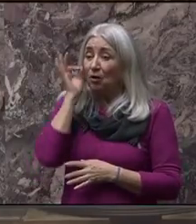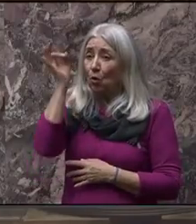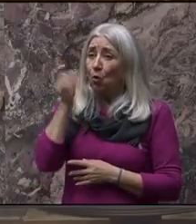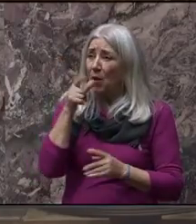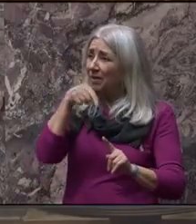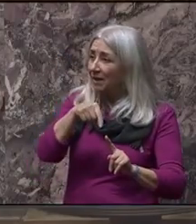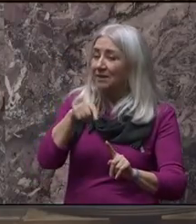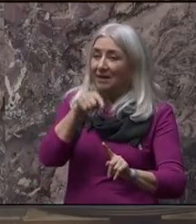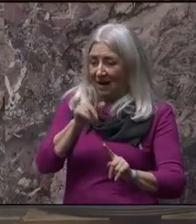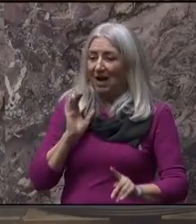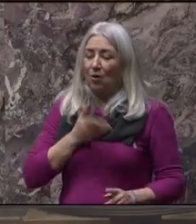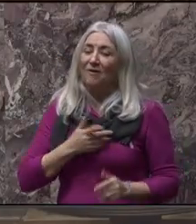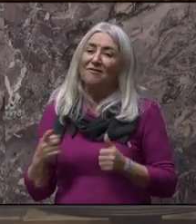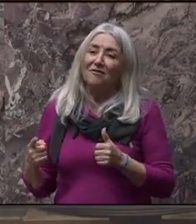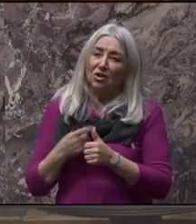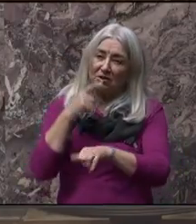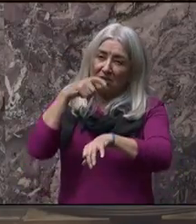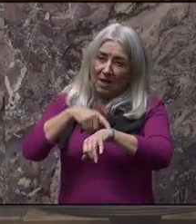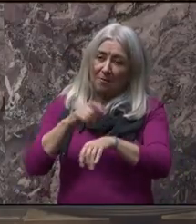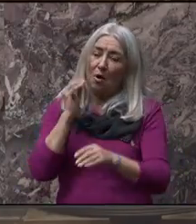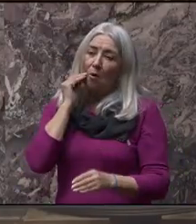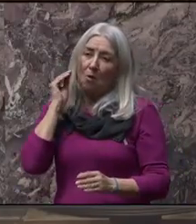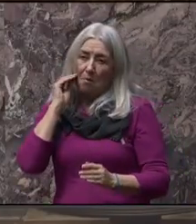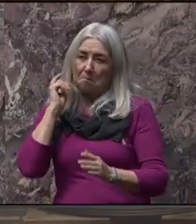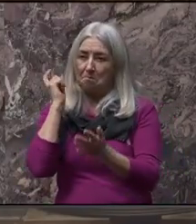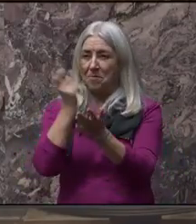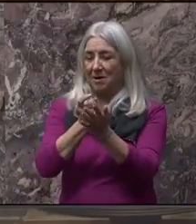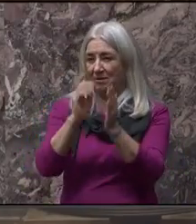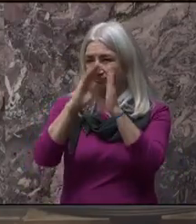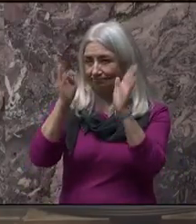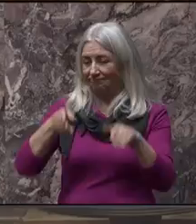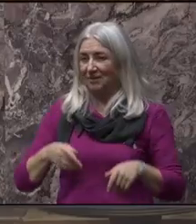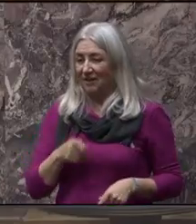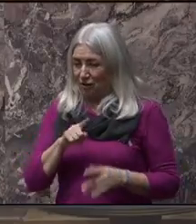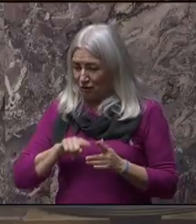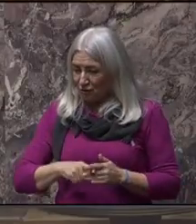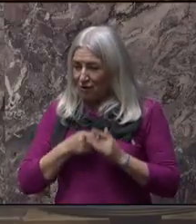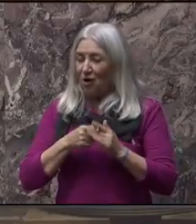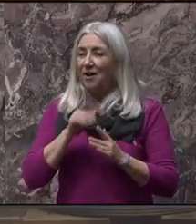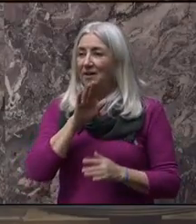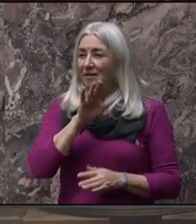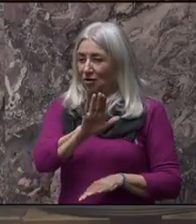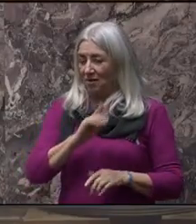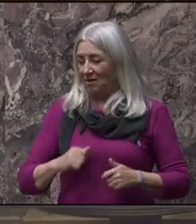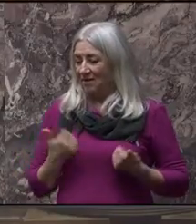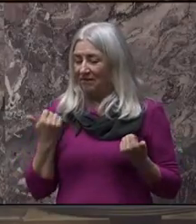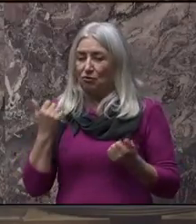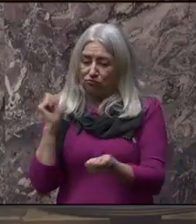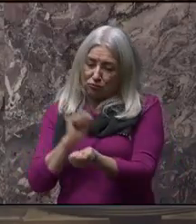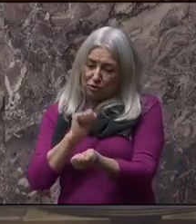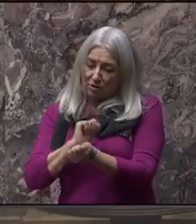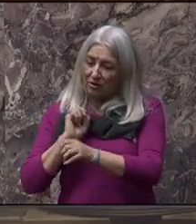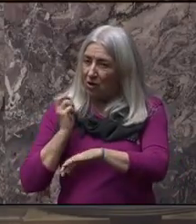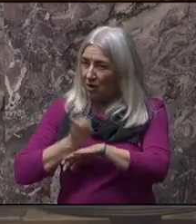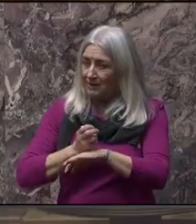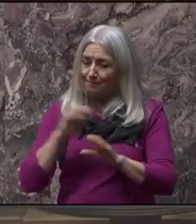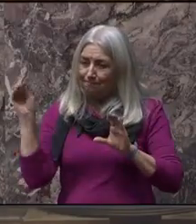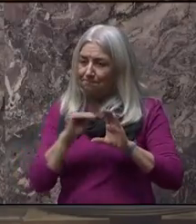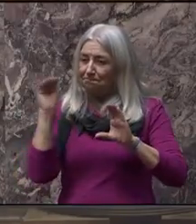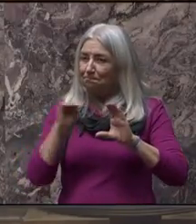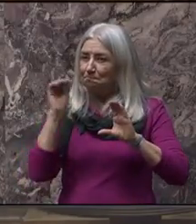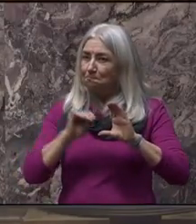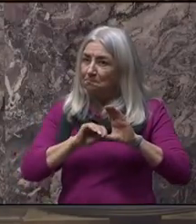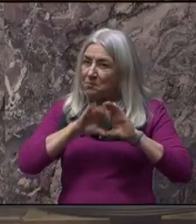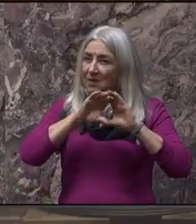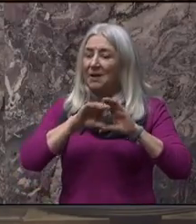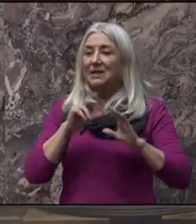This is an investment in British Columbians who are starting their adult lives, working hard, saving a down payment for their first